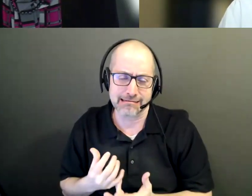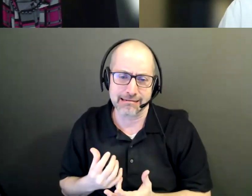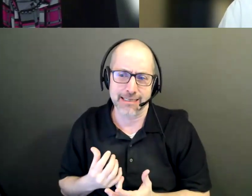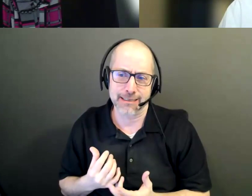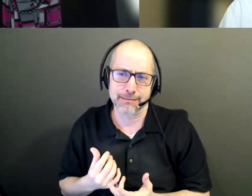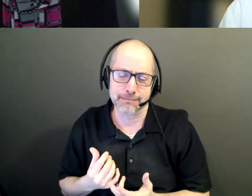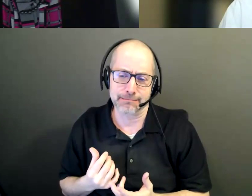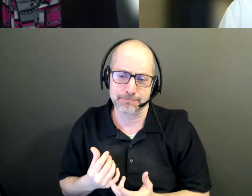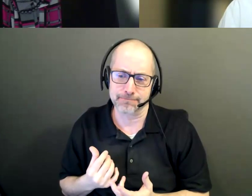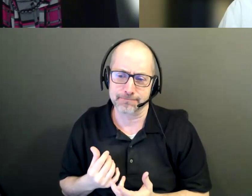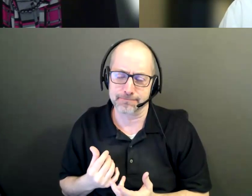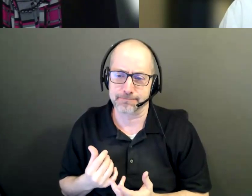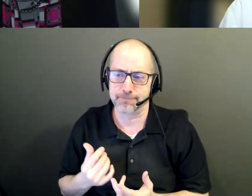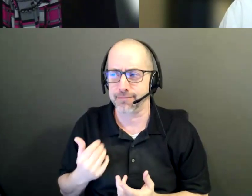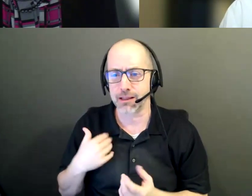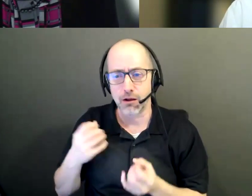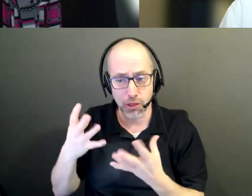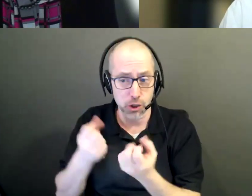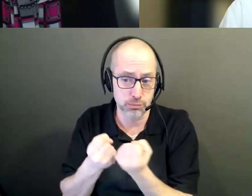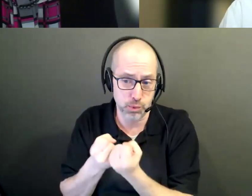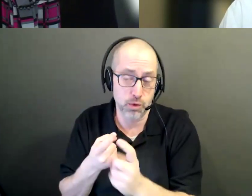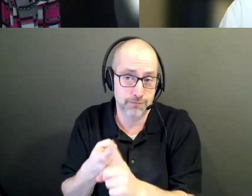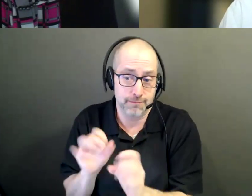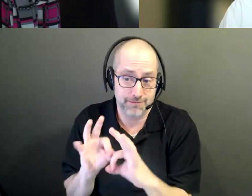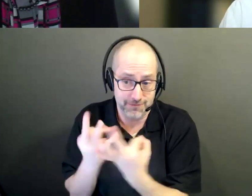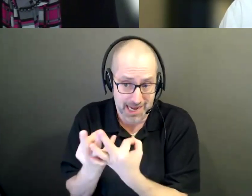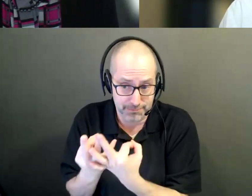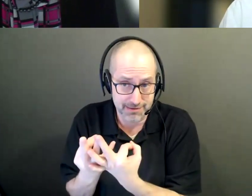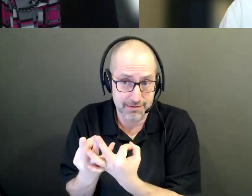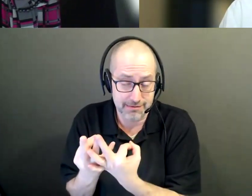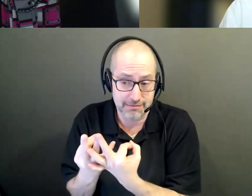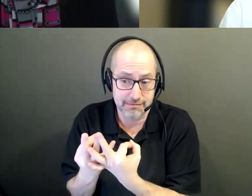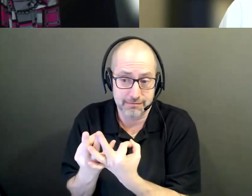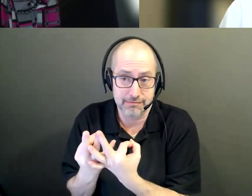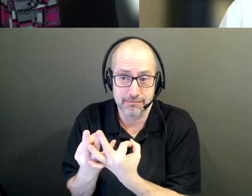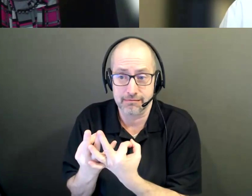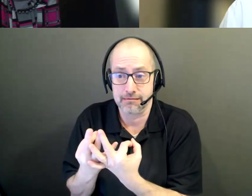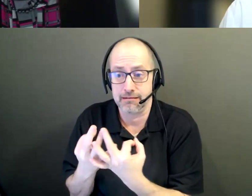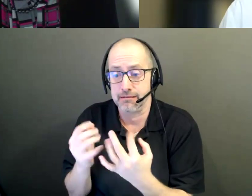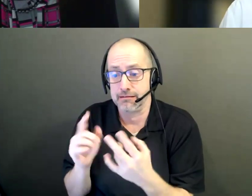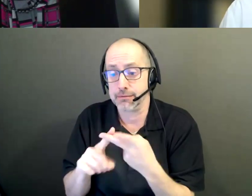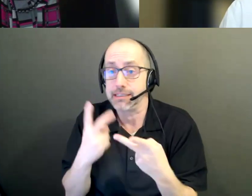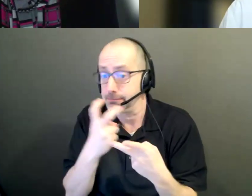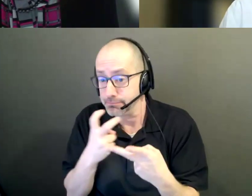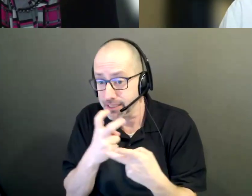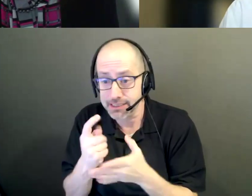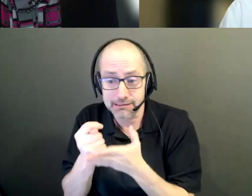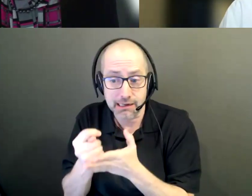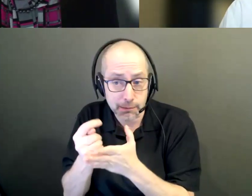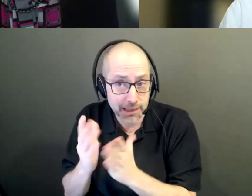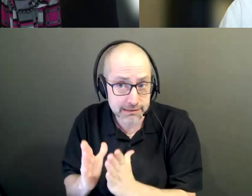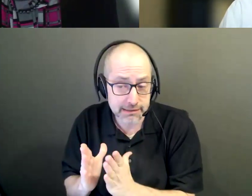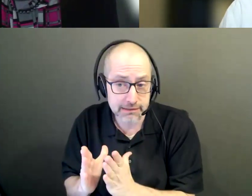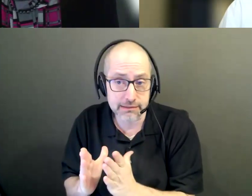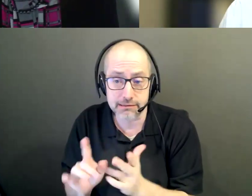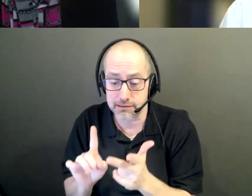I've had a lot of support from my family, my relatives, my speech therapist, all of